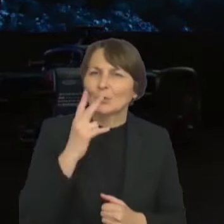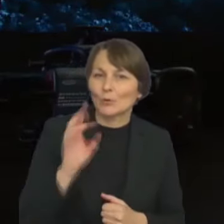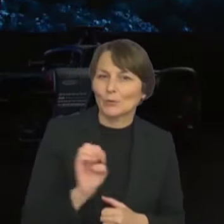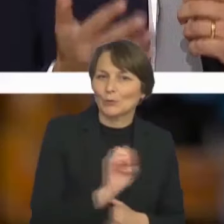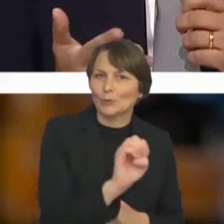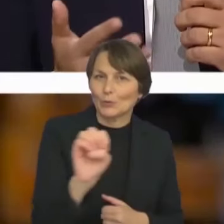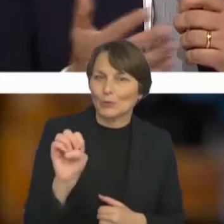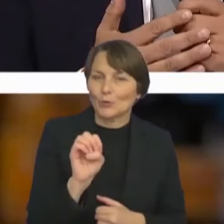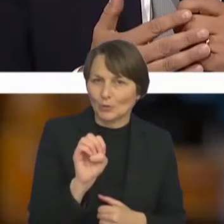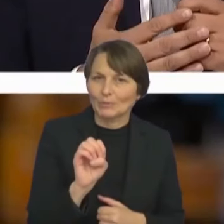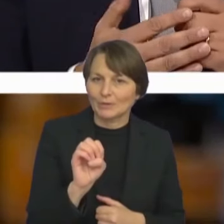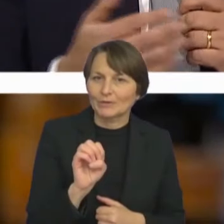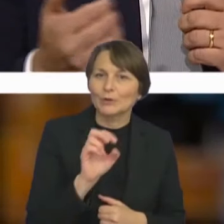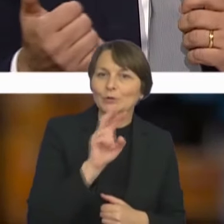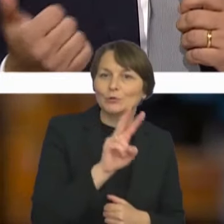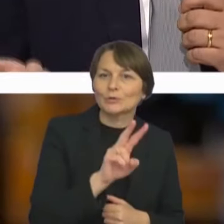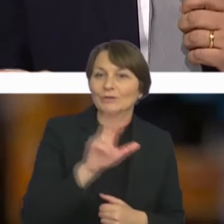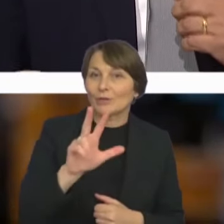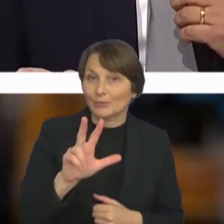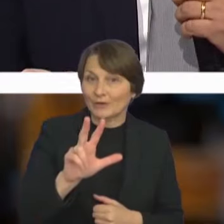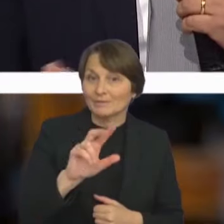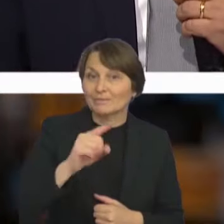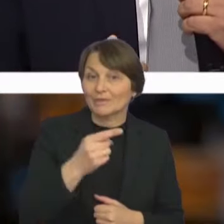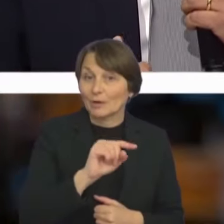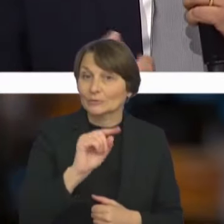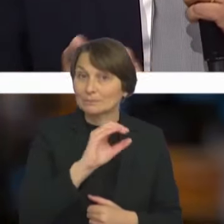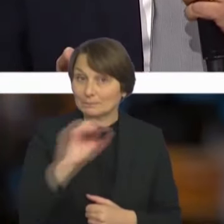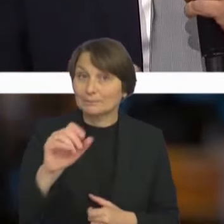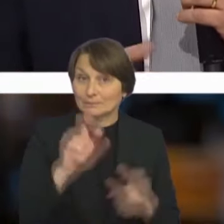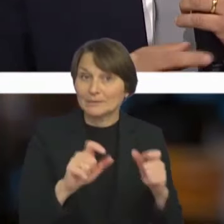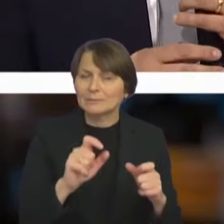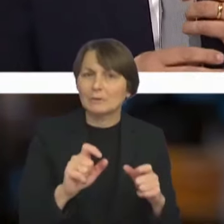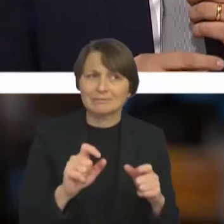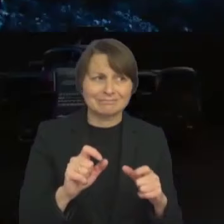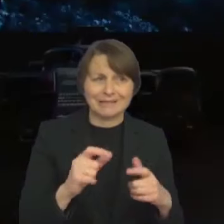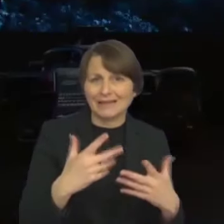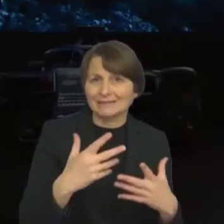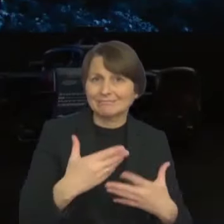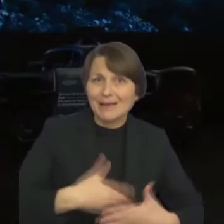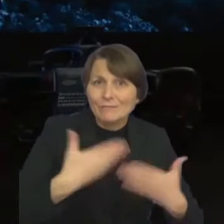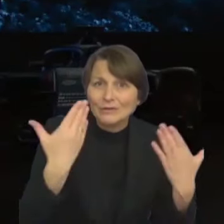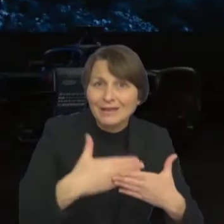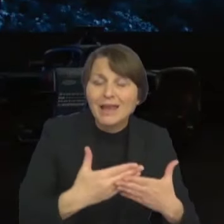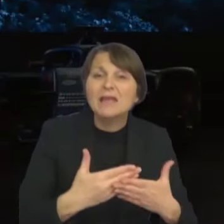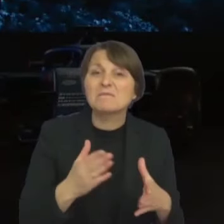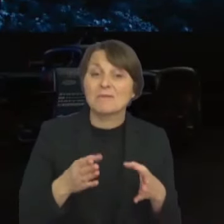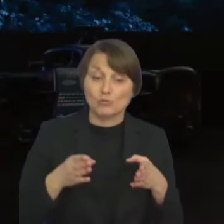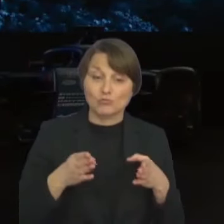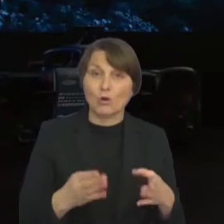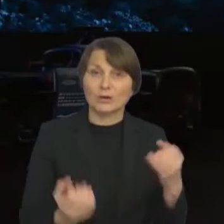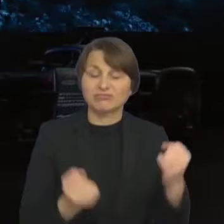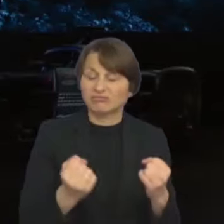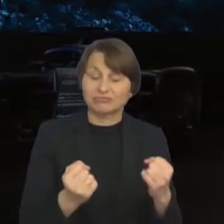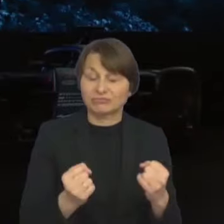23,000 people actually die on the roads every day, either because of excessive speed